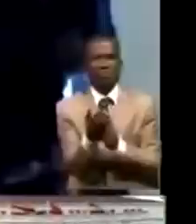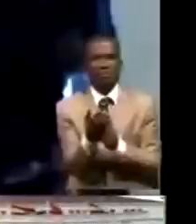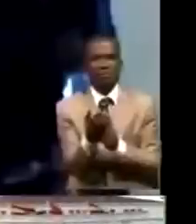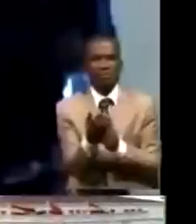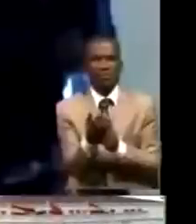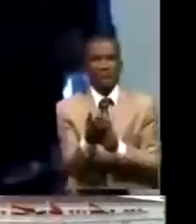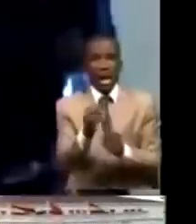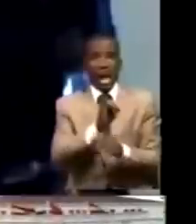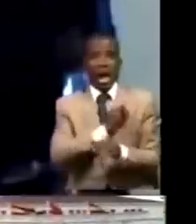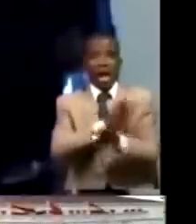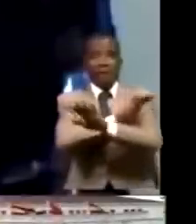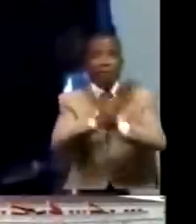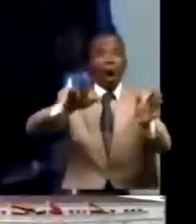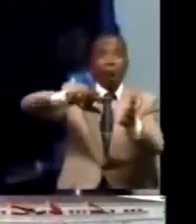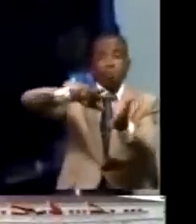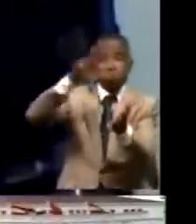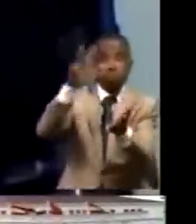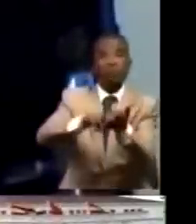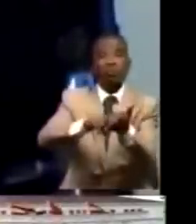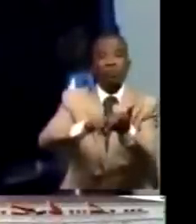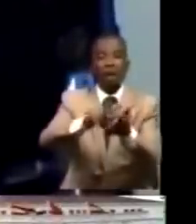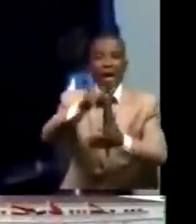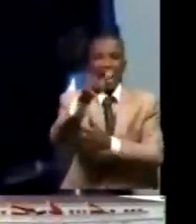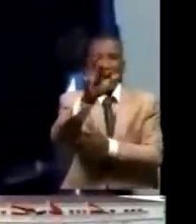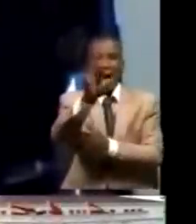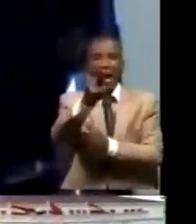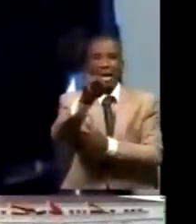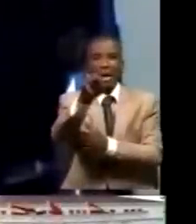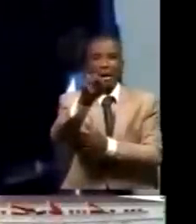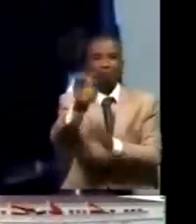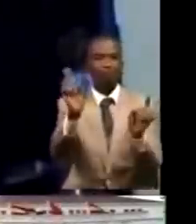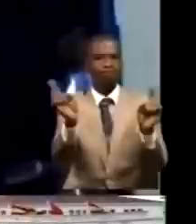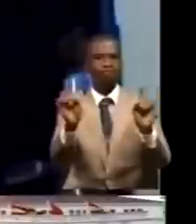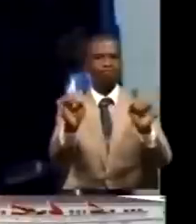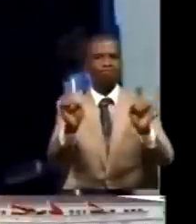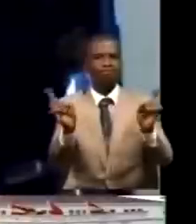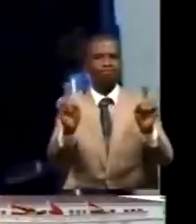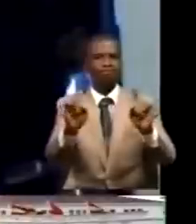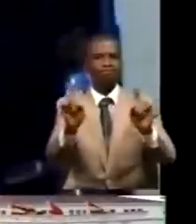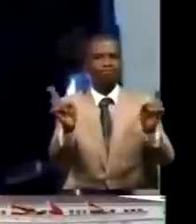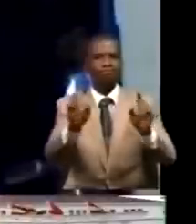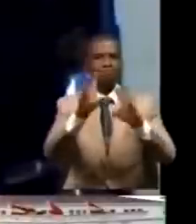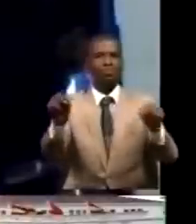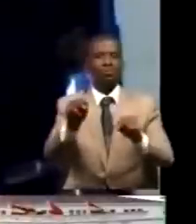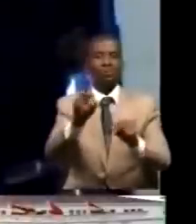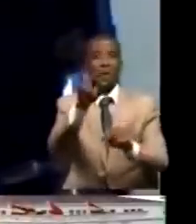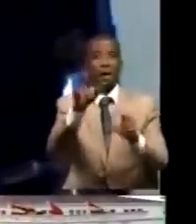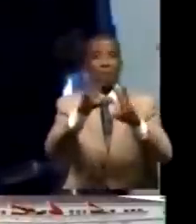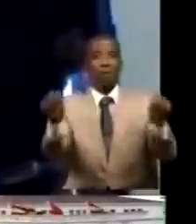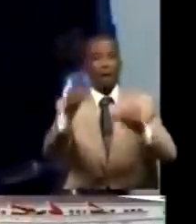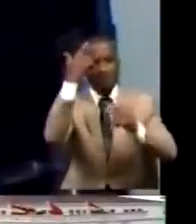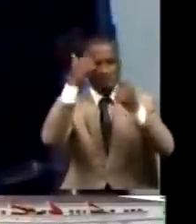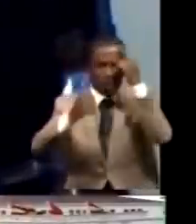I did not certify Greater Accra region. Good. Let's go on to the next. Because there